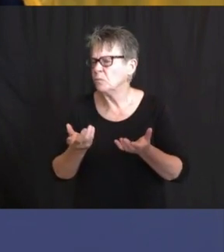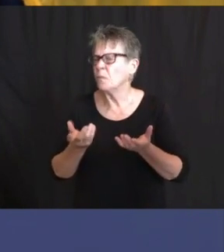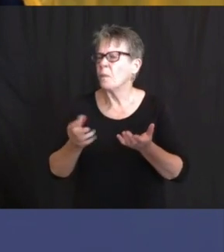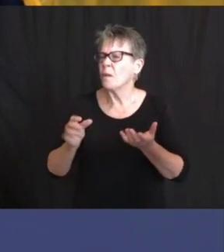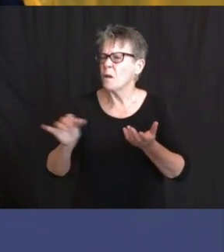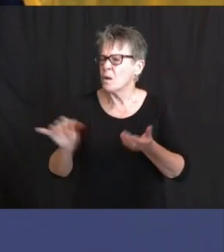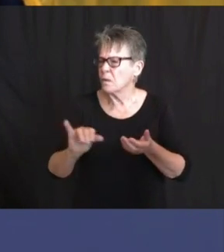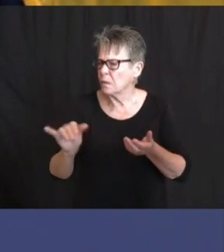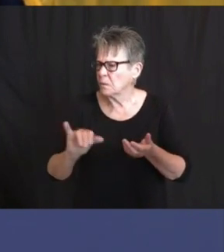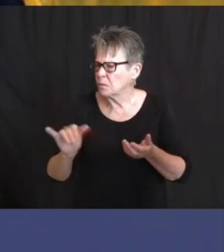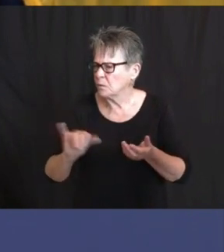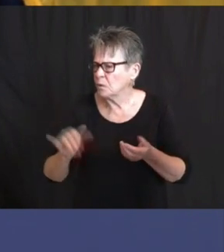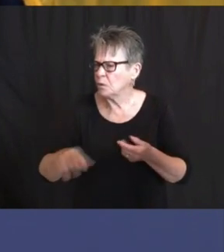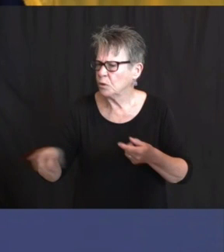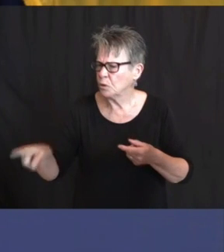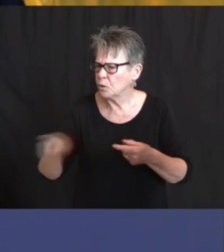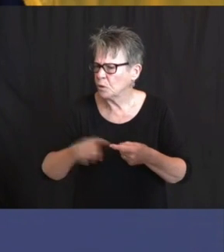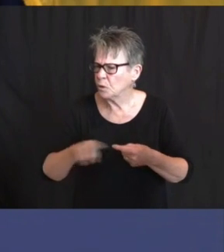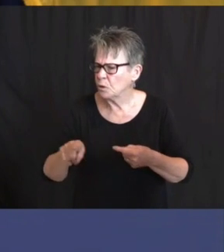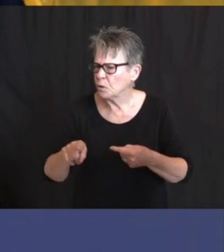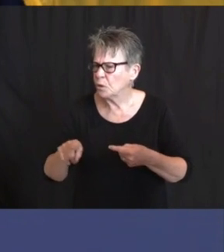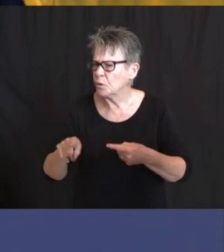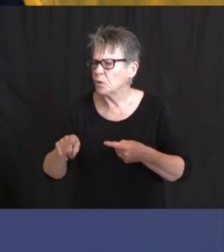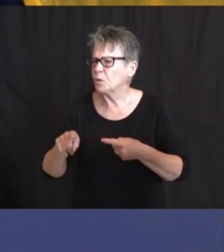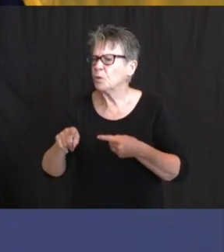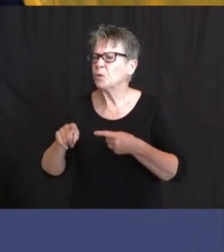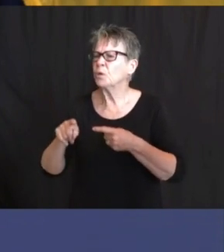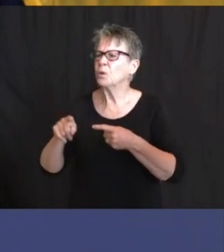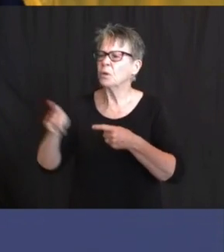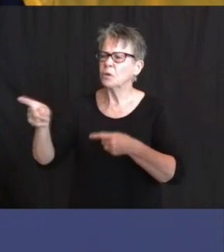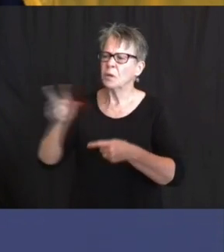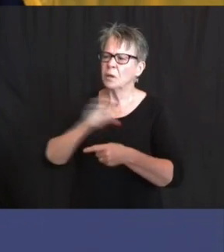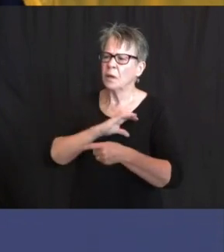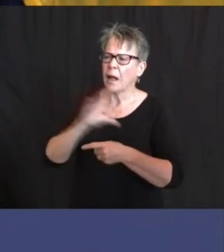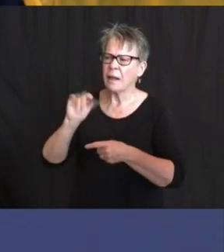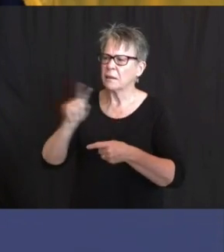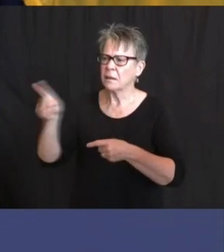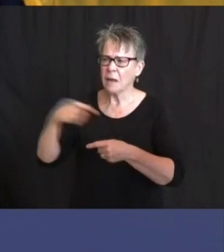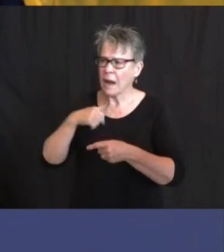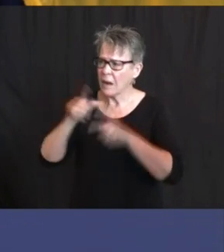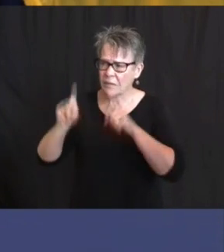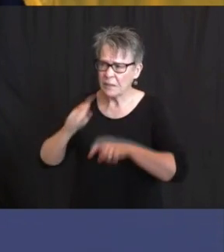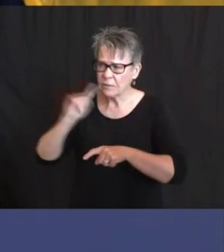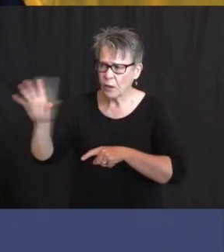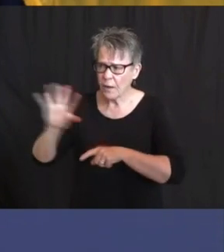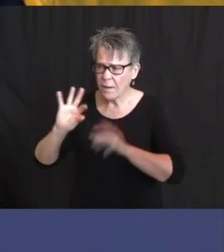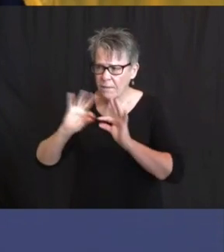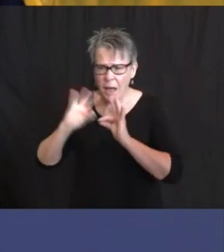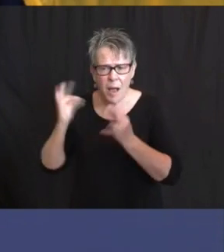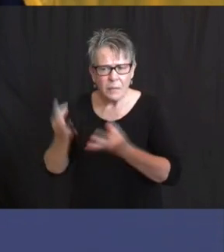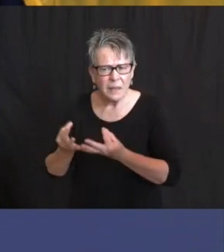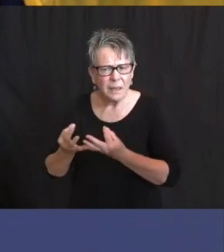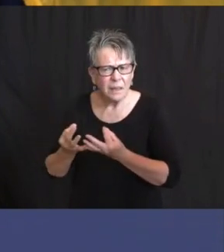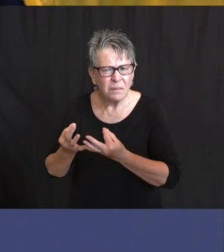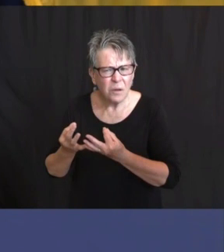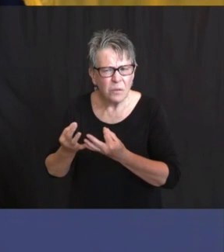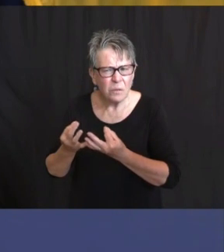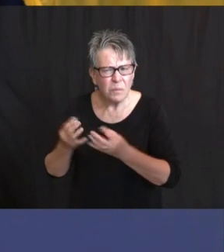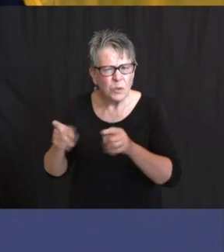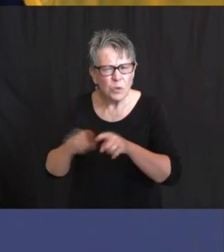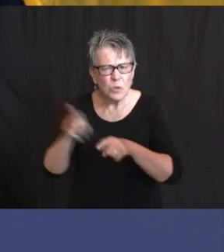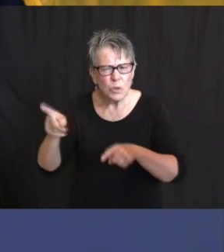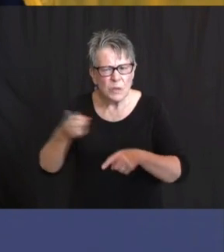asymptomatic, and you responded, why? You said, we need him. Do members of your inner circle, are they entitled to special treatment when it